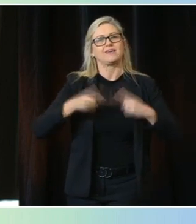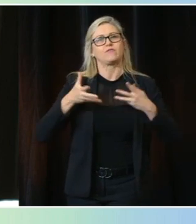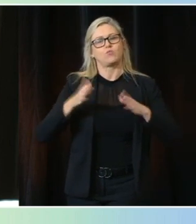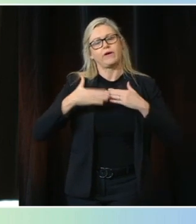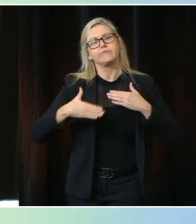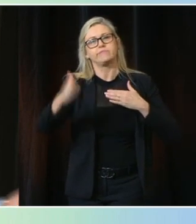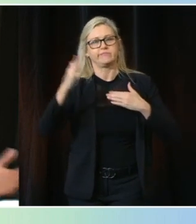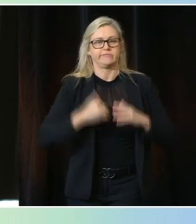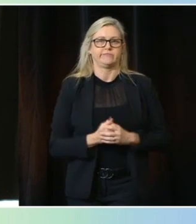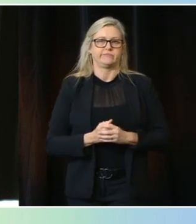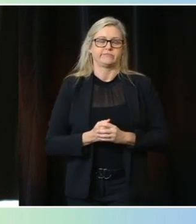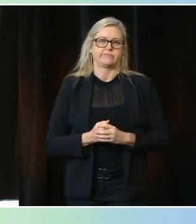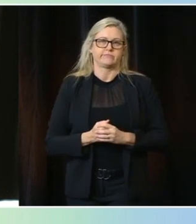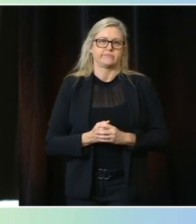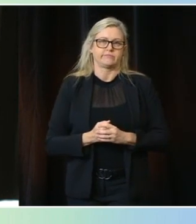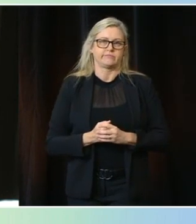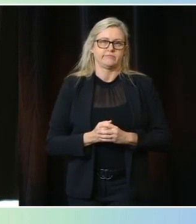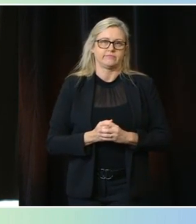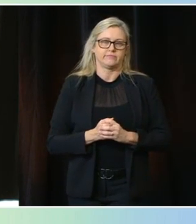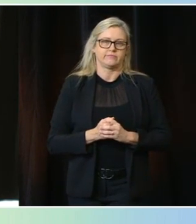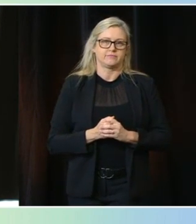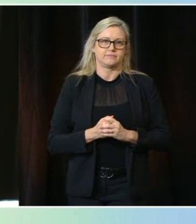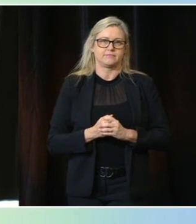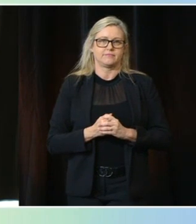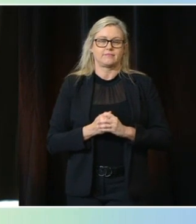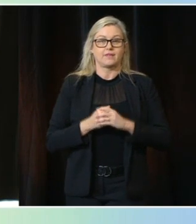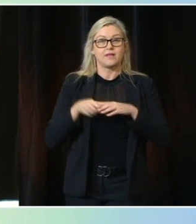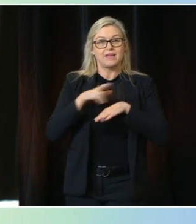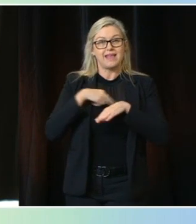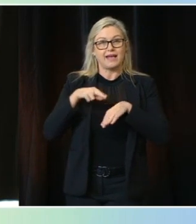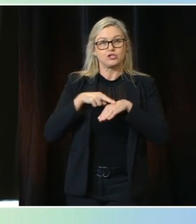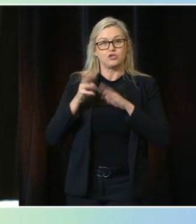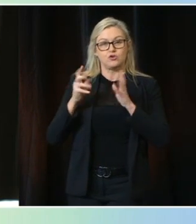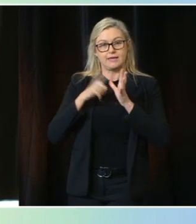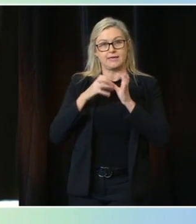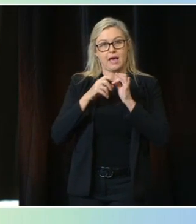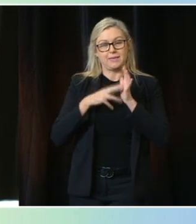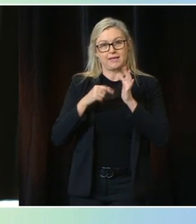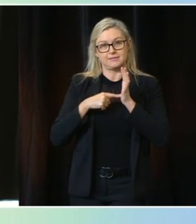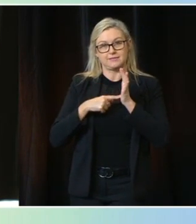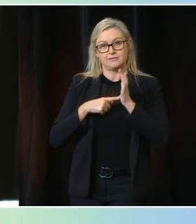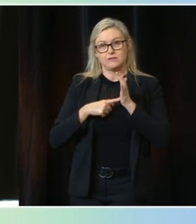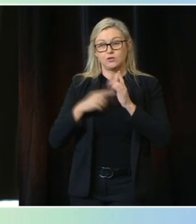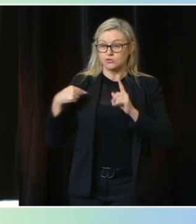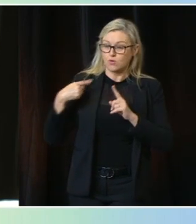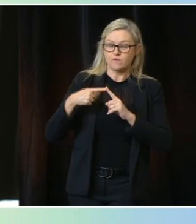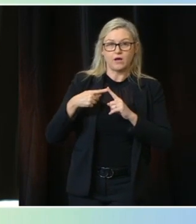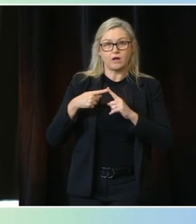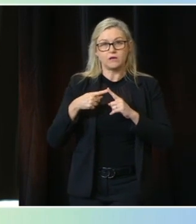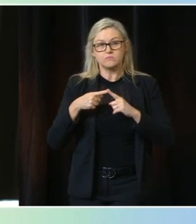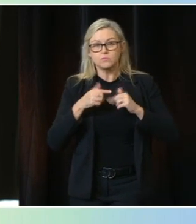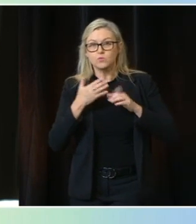and I must say that the way that the national cabinet is functioning with agreement across the political spectrum